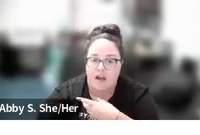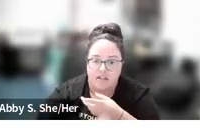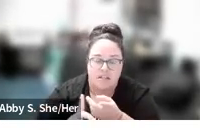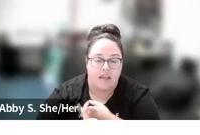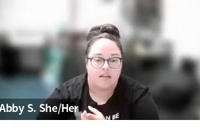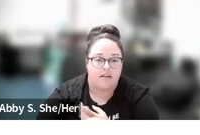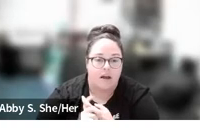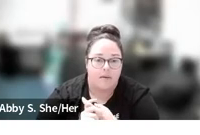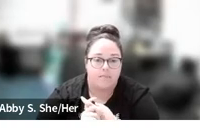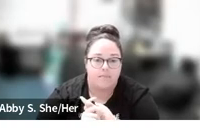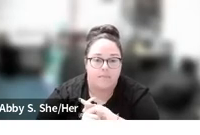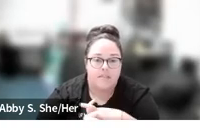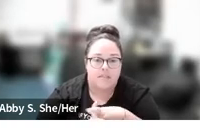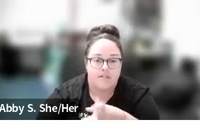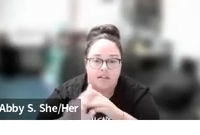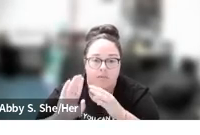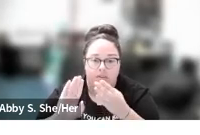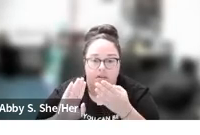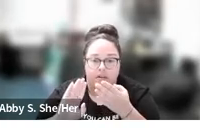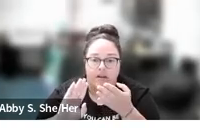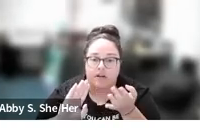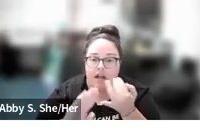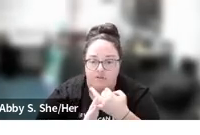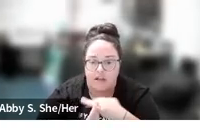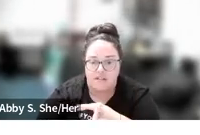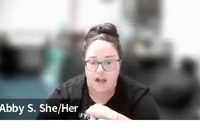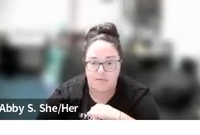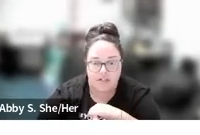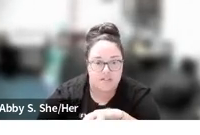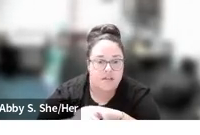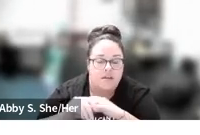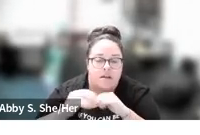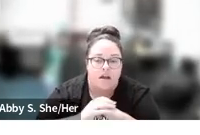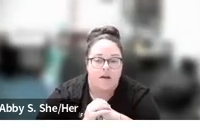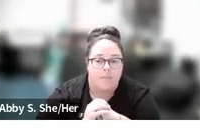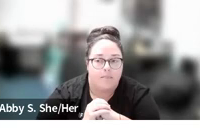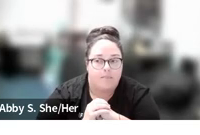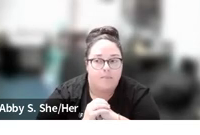and font and especially like with the color contrast and options.